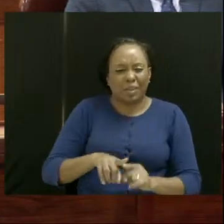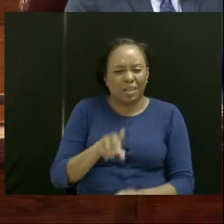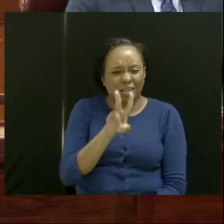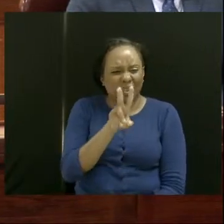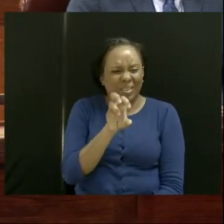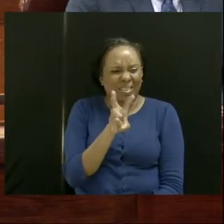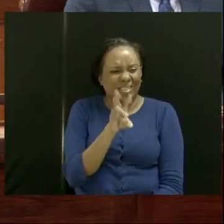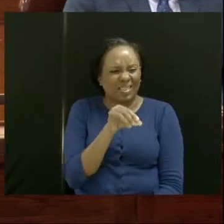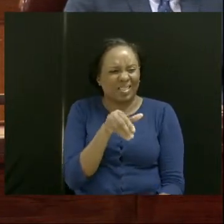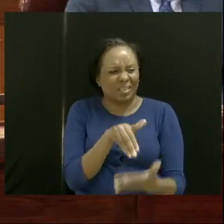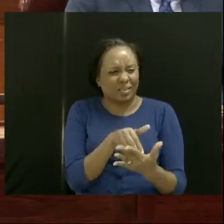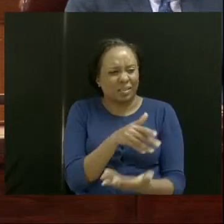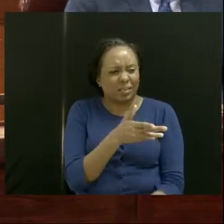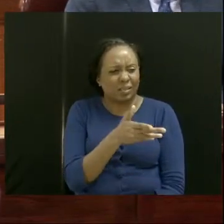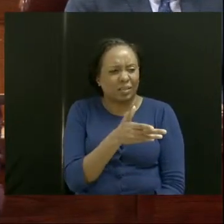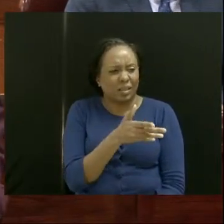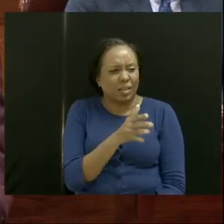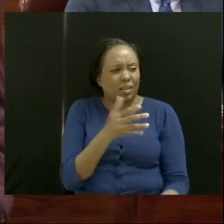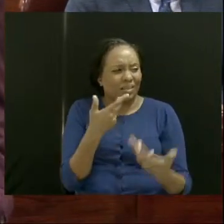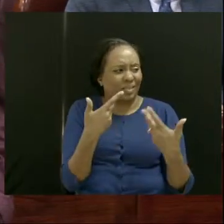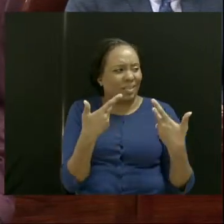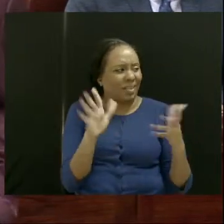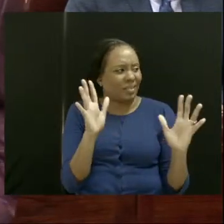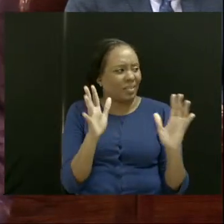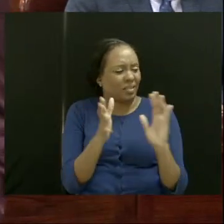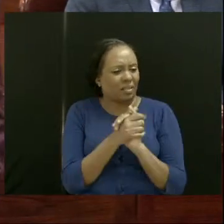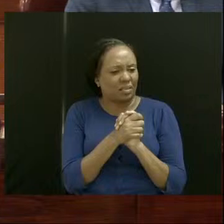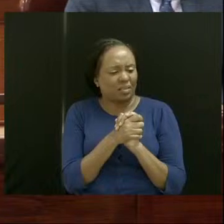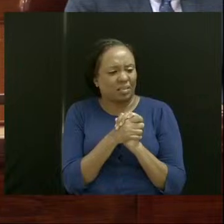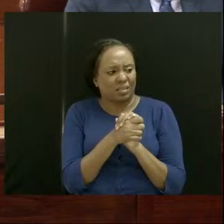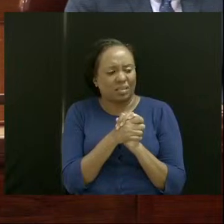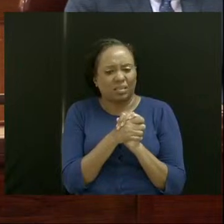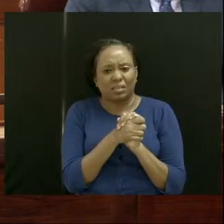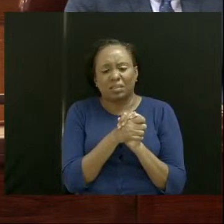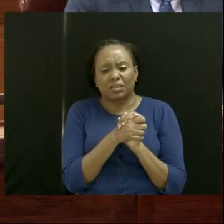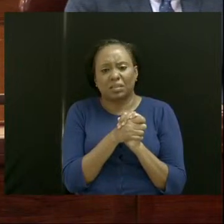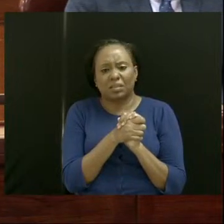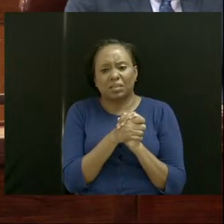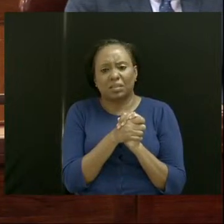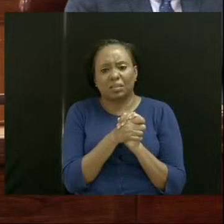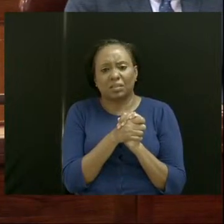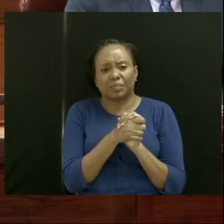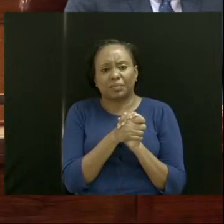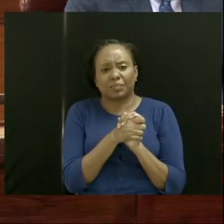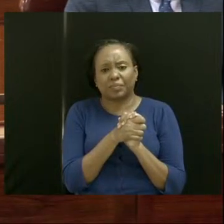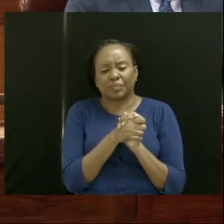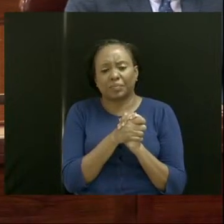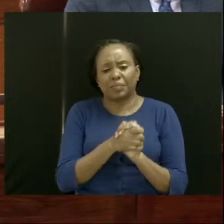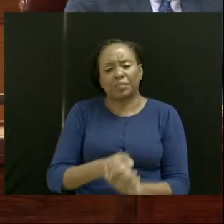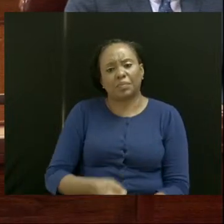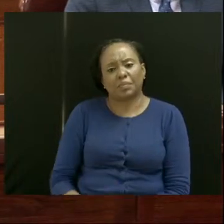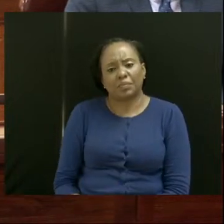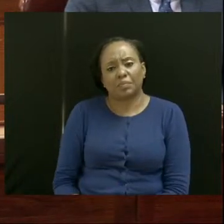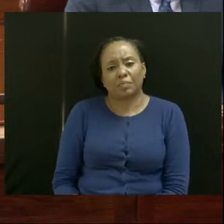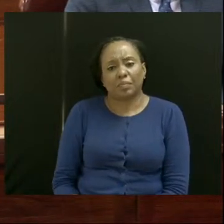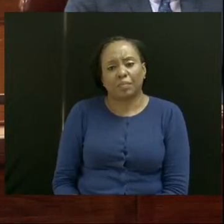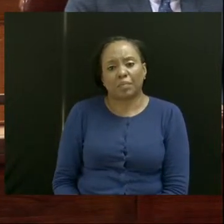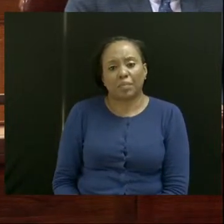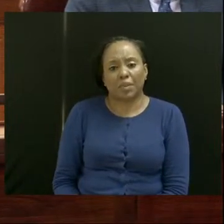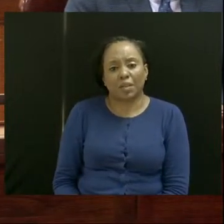260,000. Sir, you question as to how strategic we have been